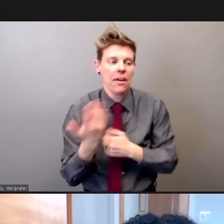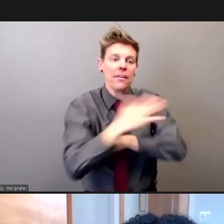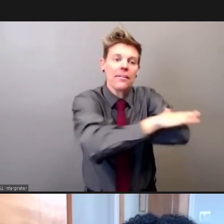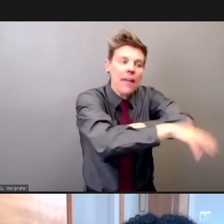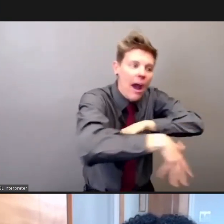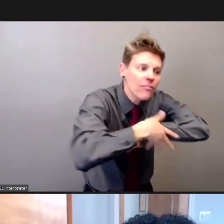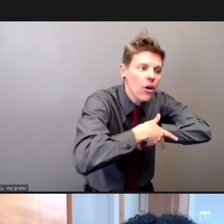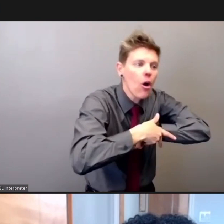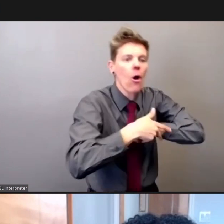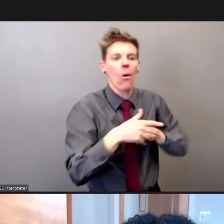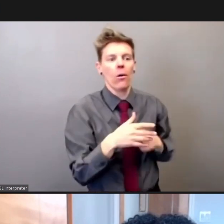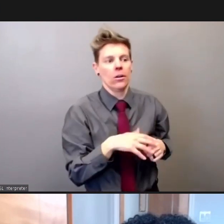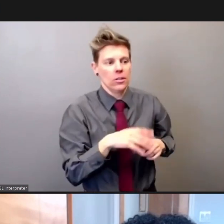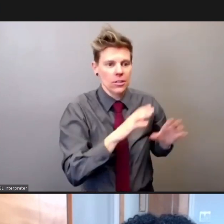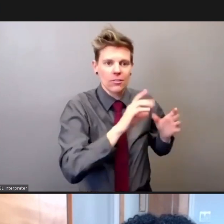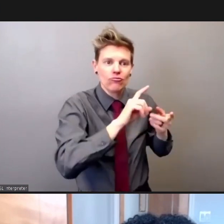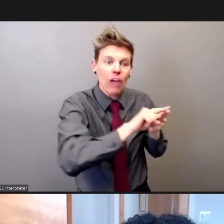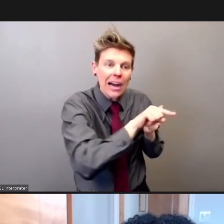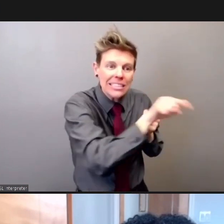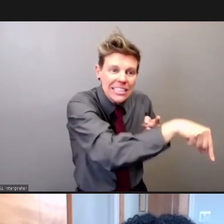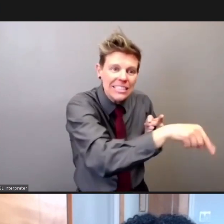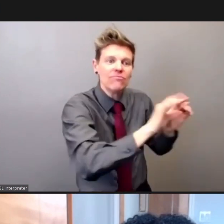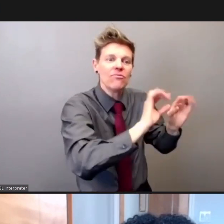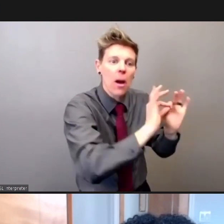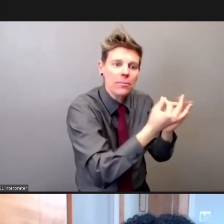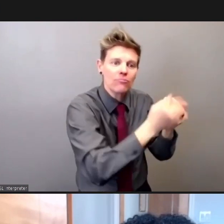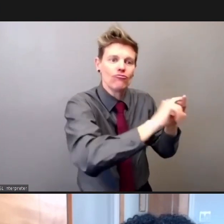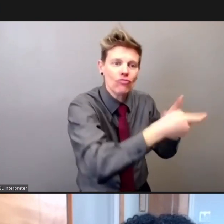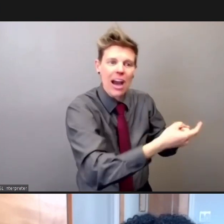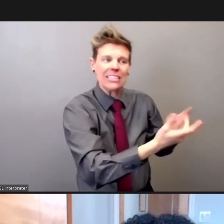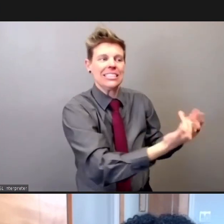living in New Mexico. And so